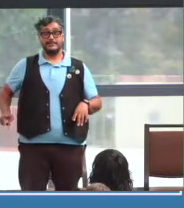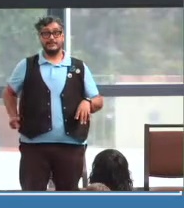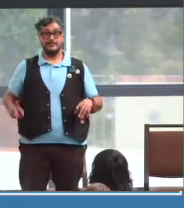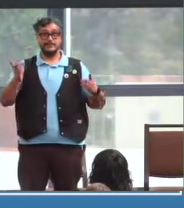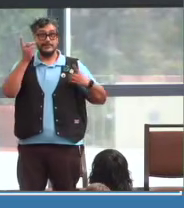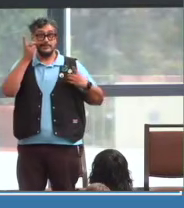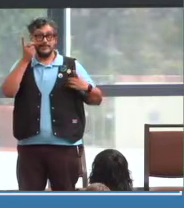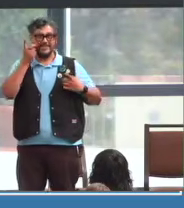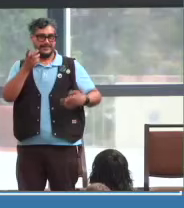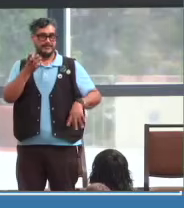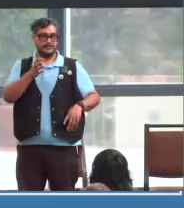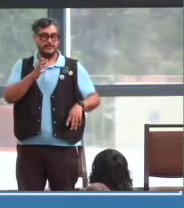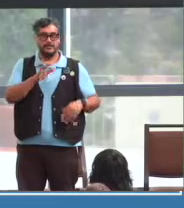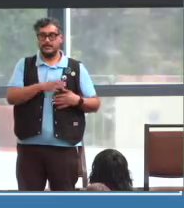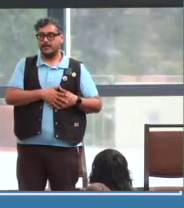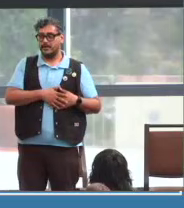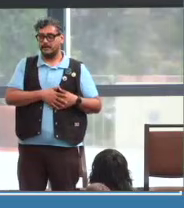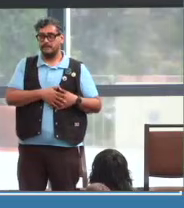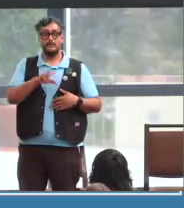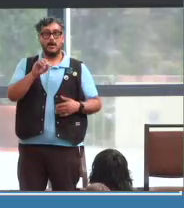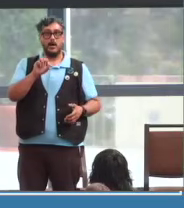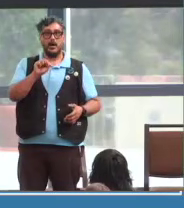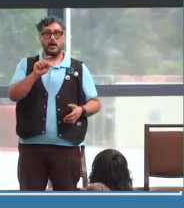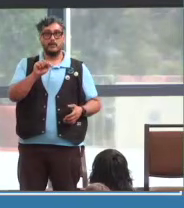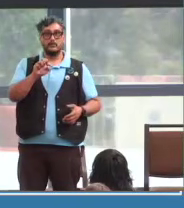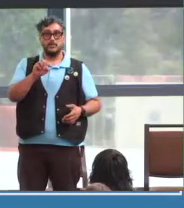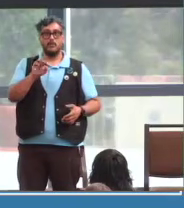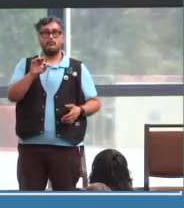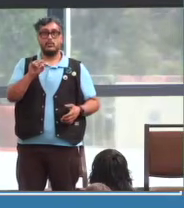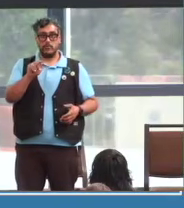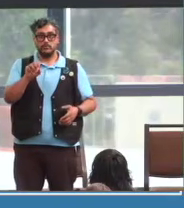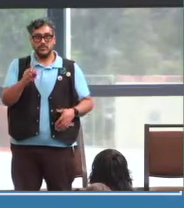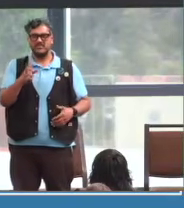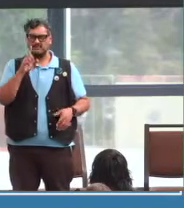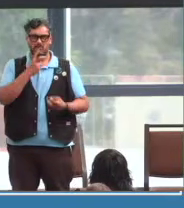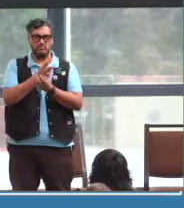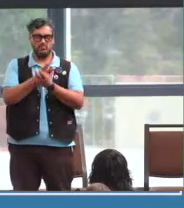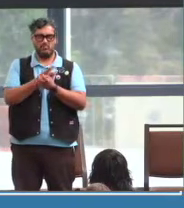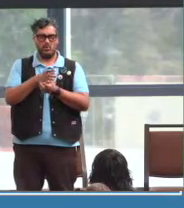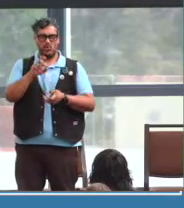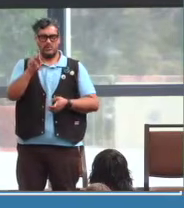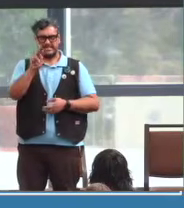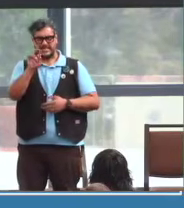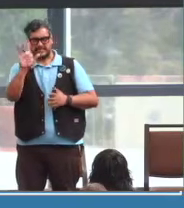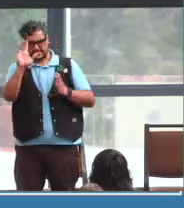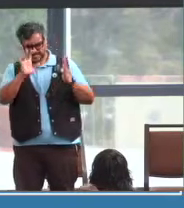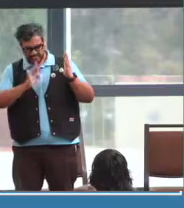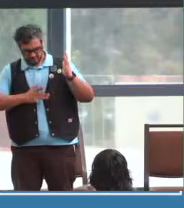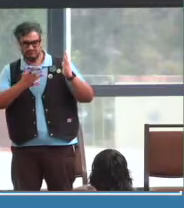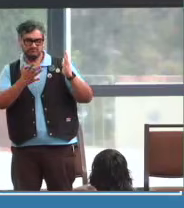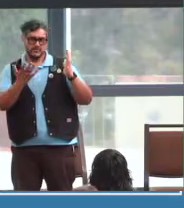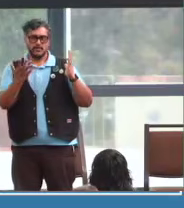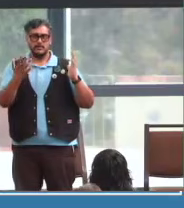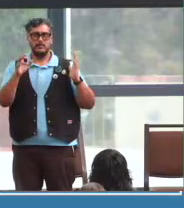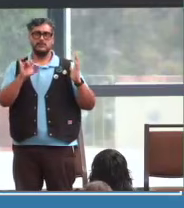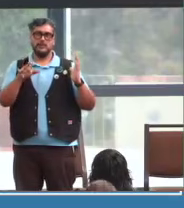that your rheumatologist monitors. There is osteoporosis. We measure that with bone density, especially increased risk at those who are